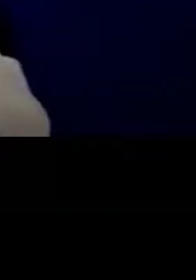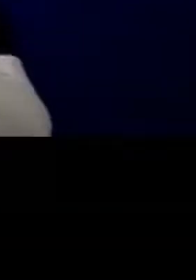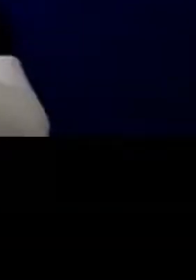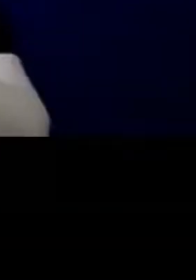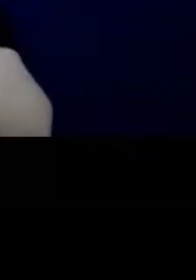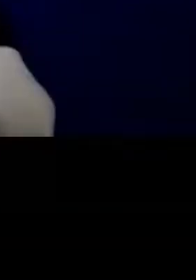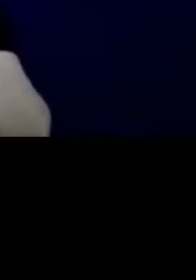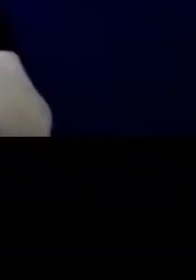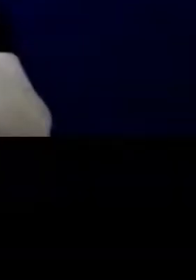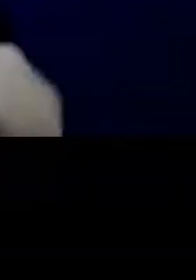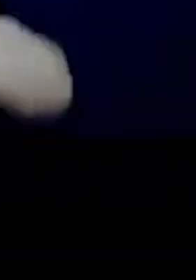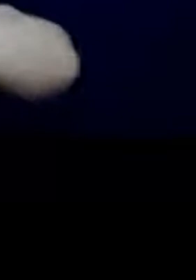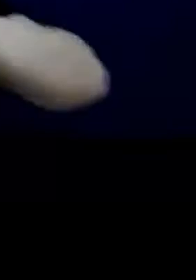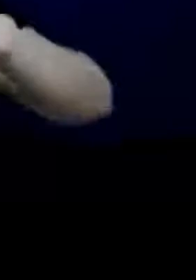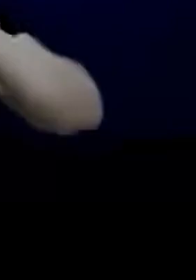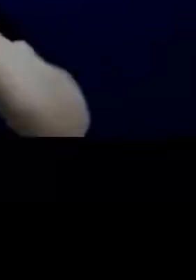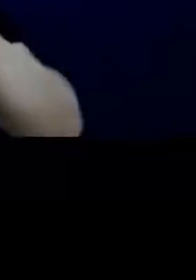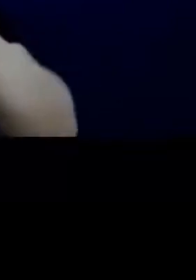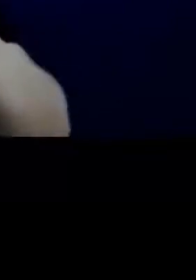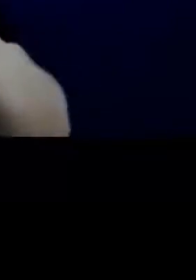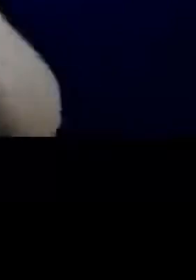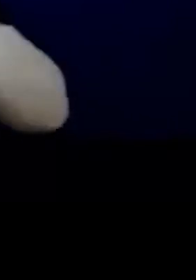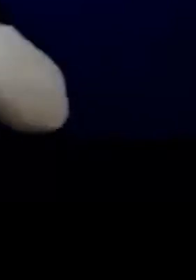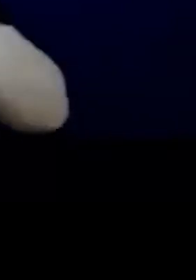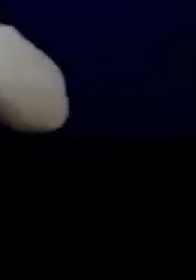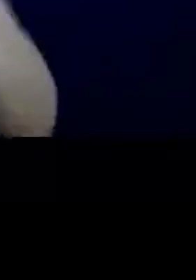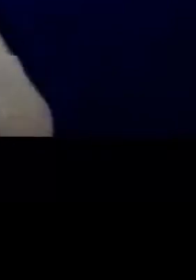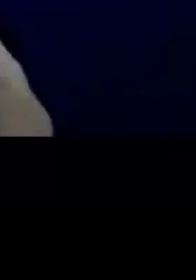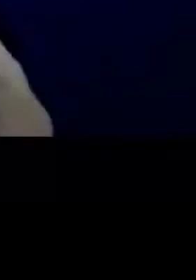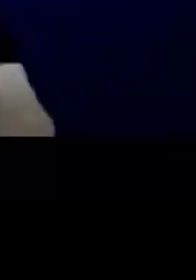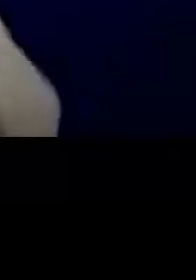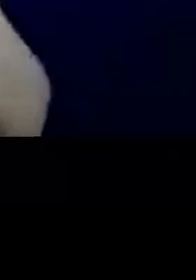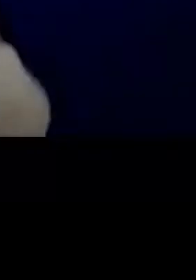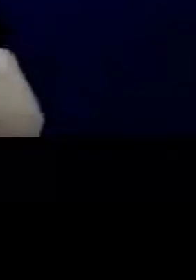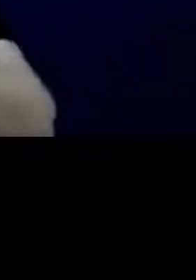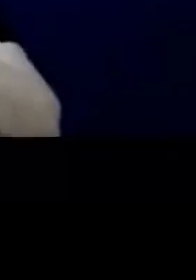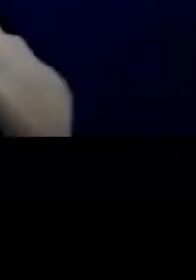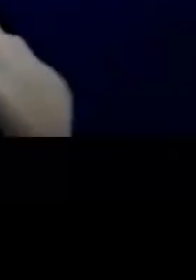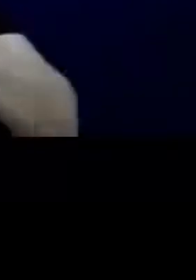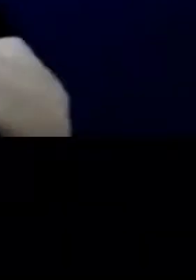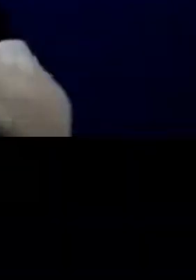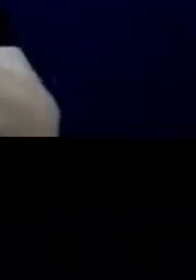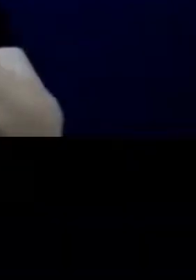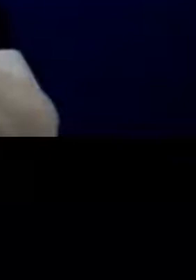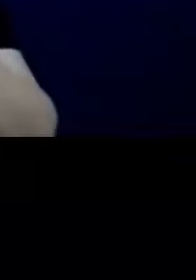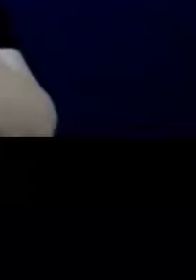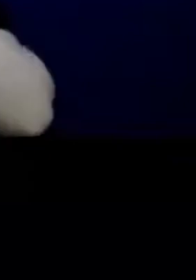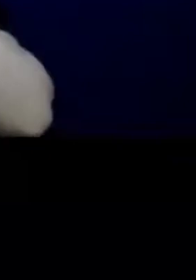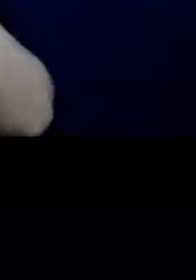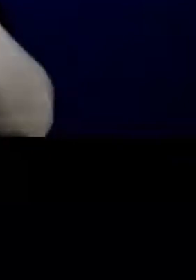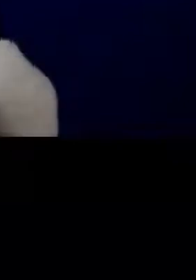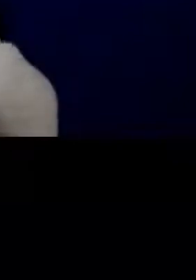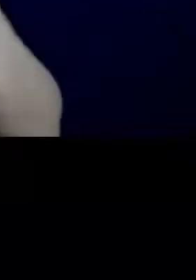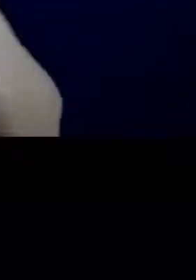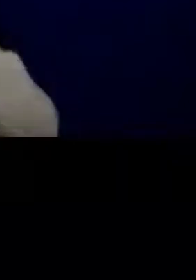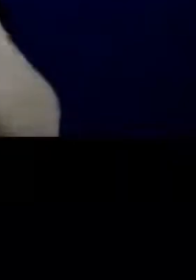of partners in the project, and you'll hear a little bit more about their work as it goes on. But in particular, the work that we've done